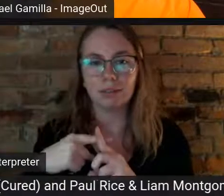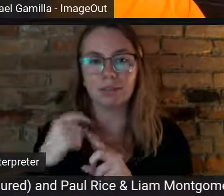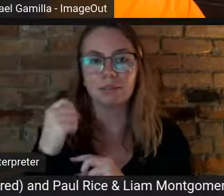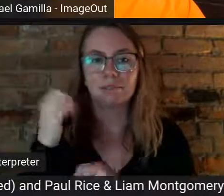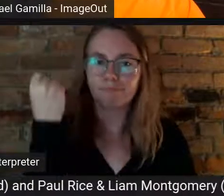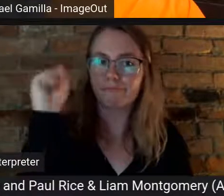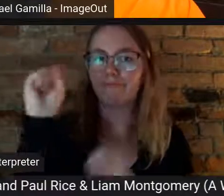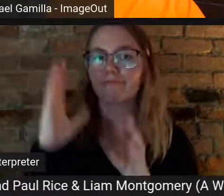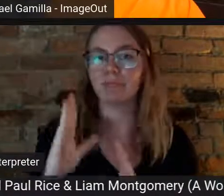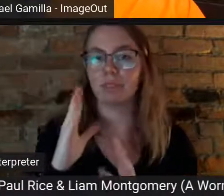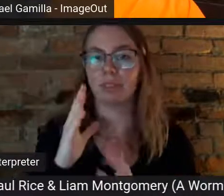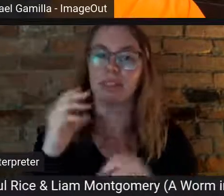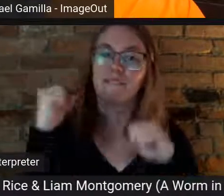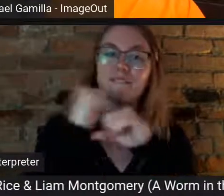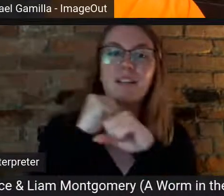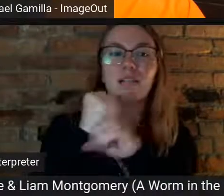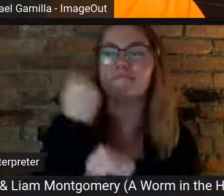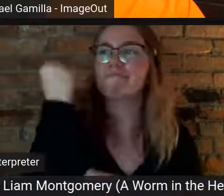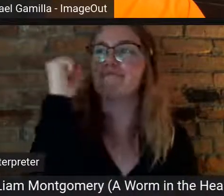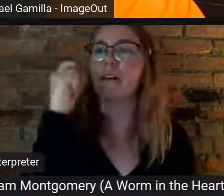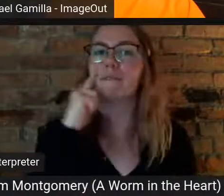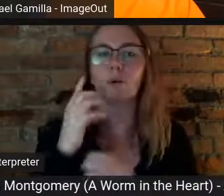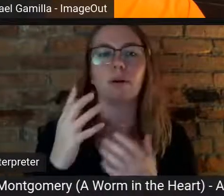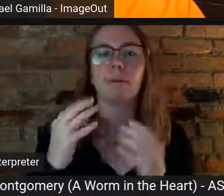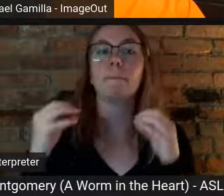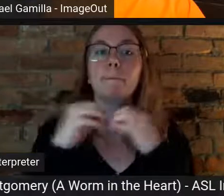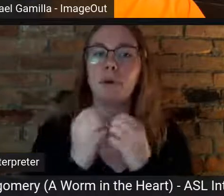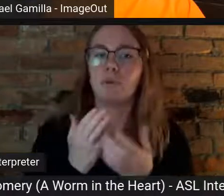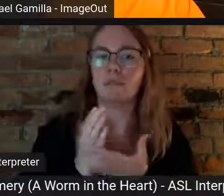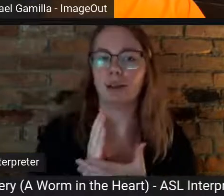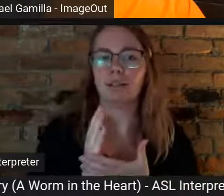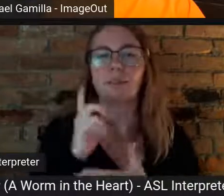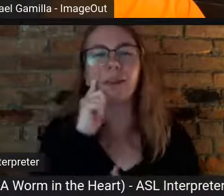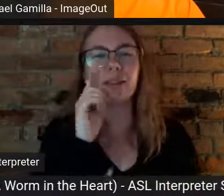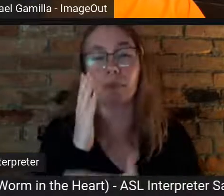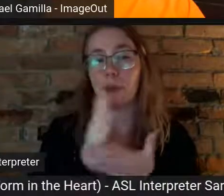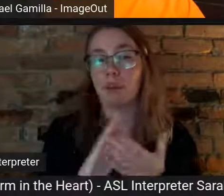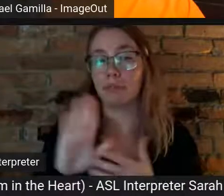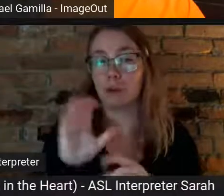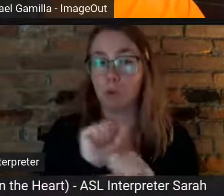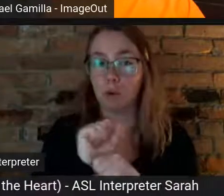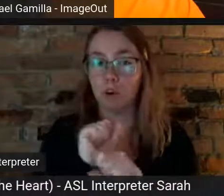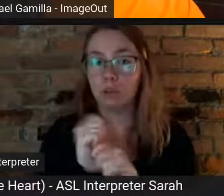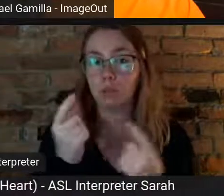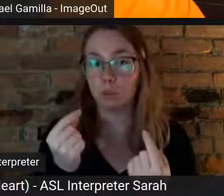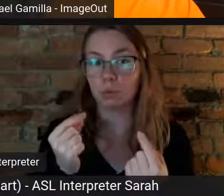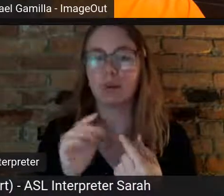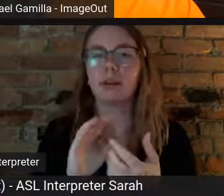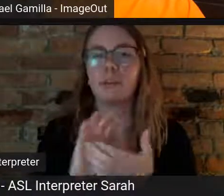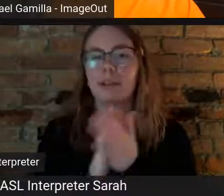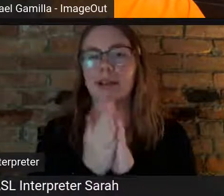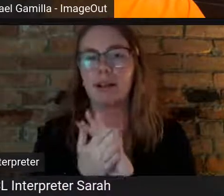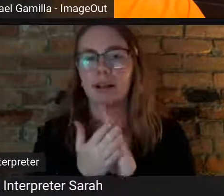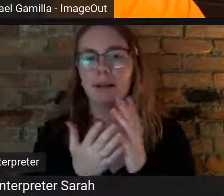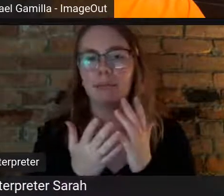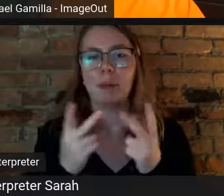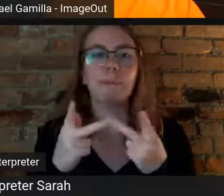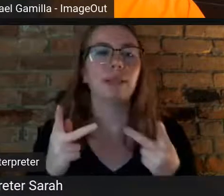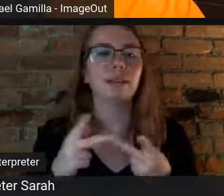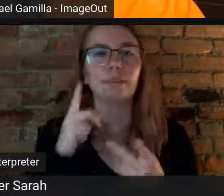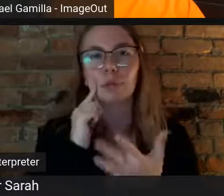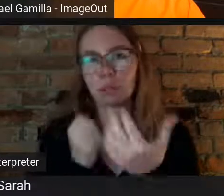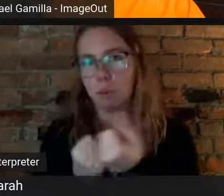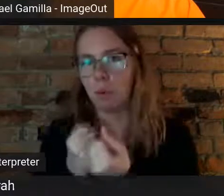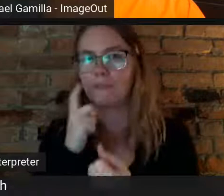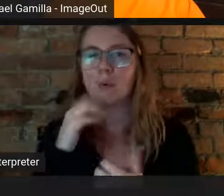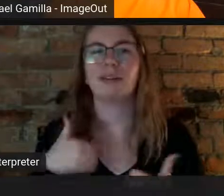think part of what they do is they act as a refuge of support for younger LGBT plus people